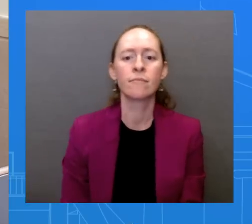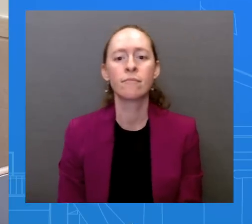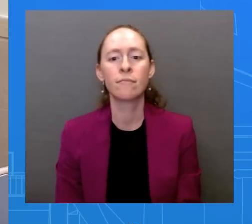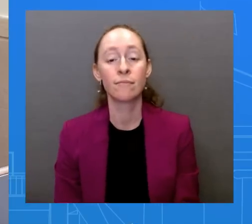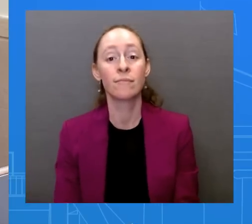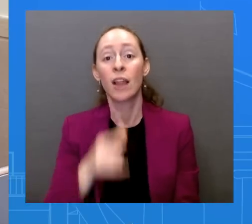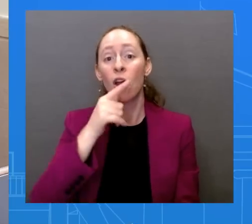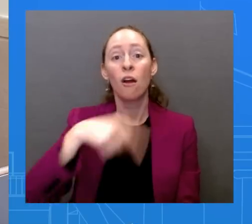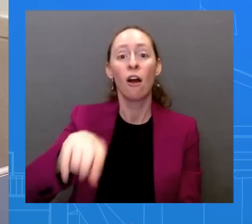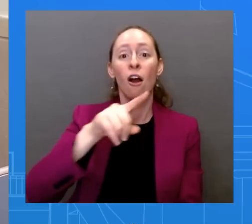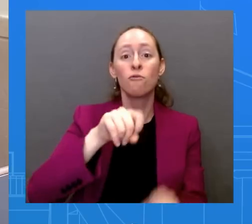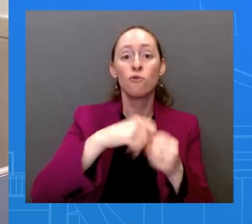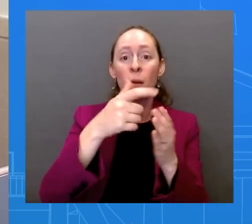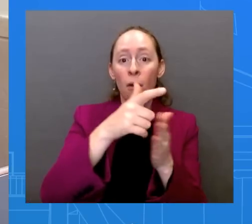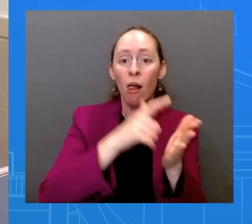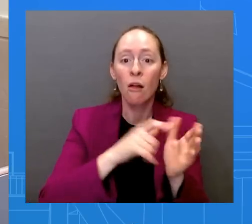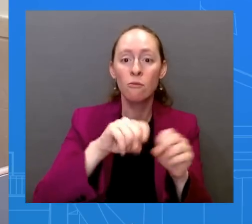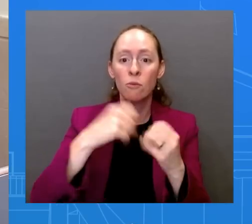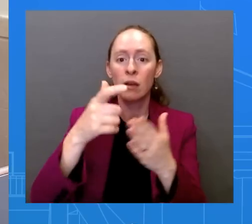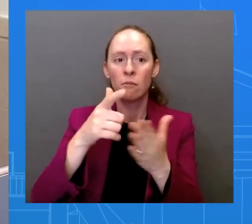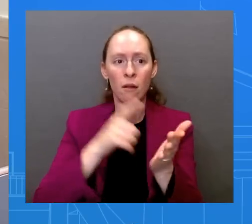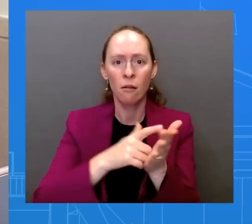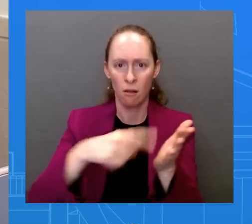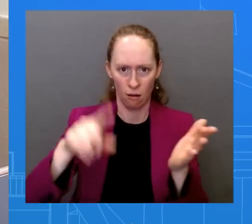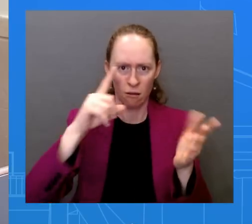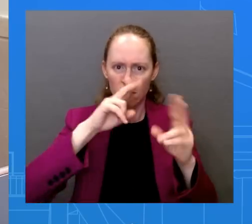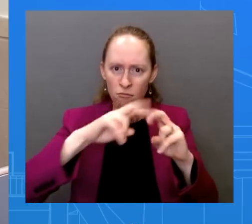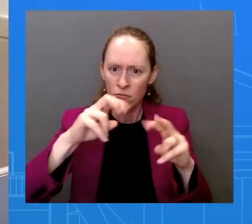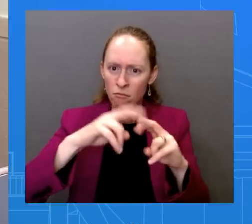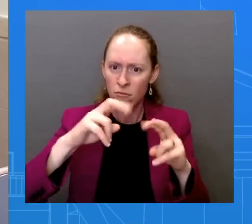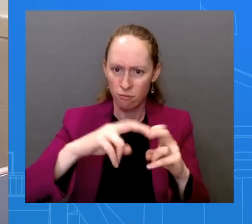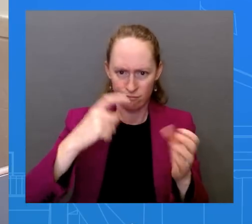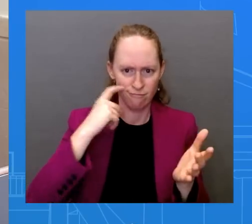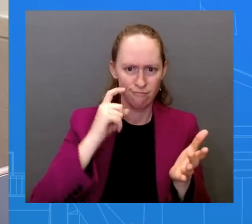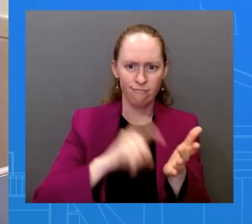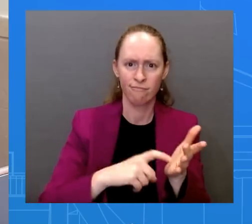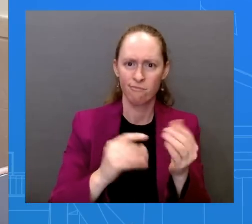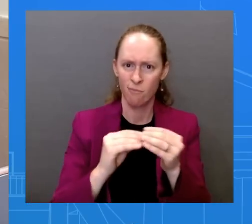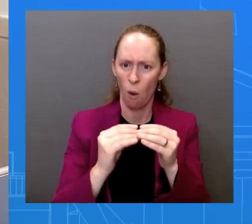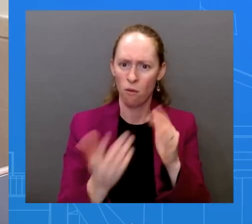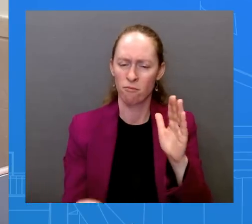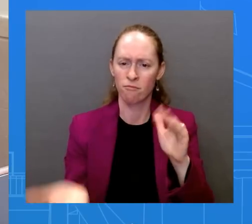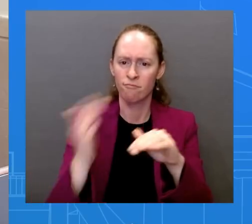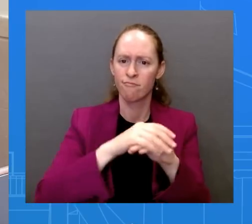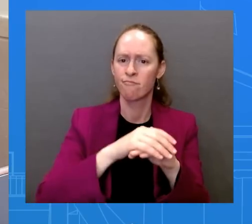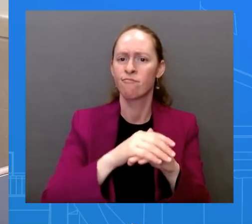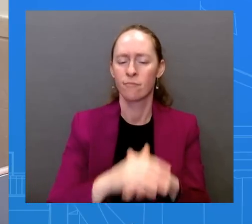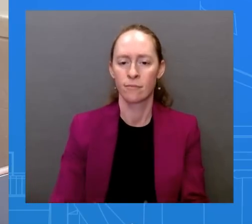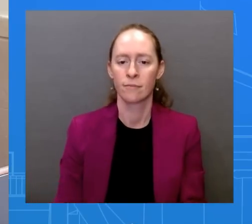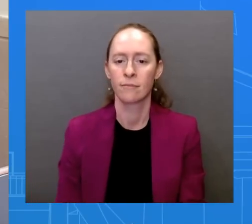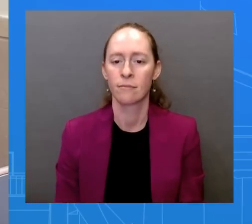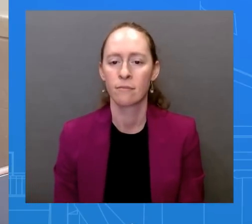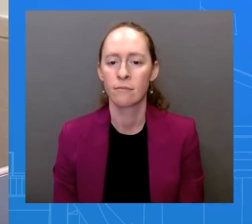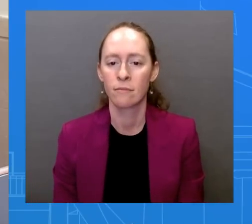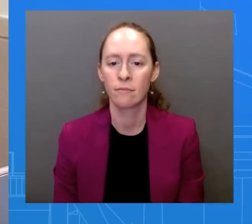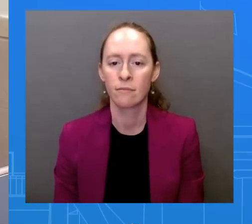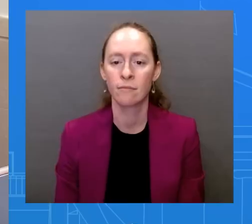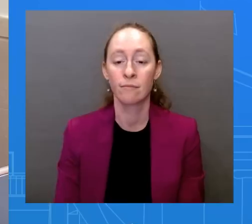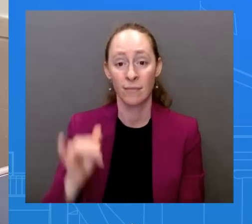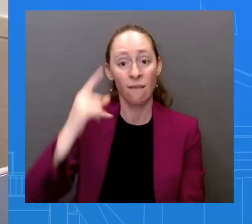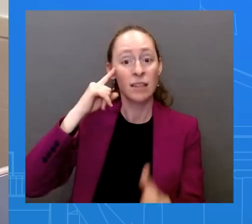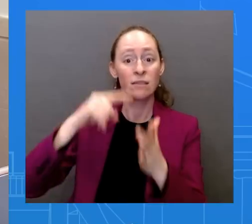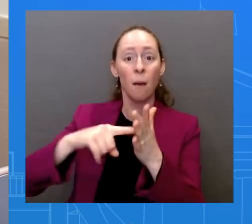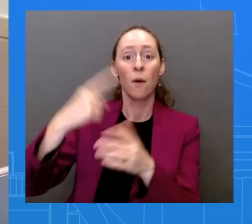high-profile examples of this. The Washington Commanders running back was being mugged. He got shot. Karen Bass, member of